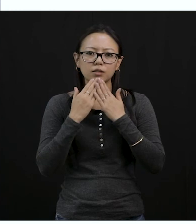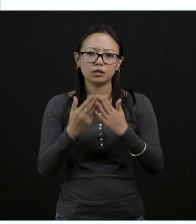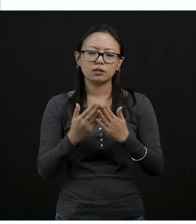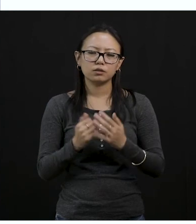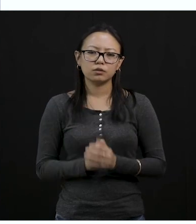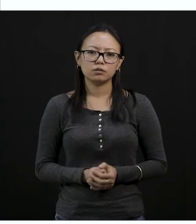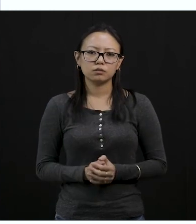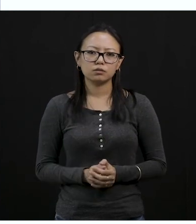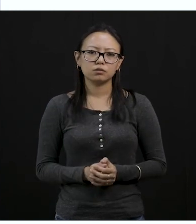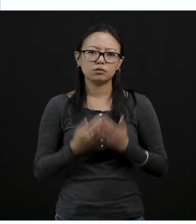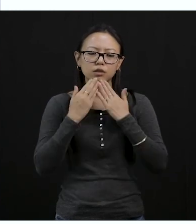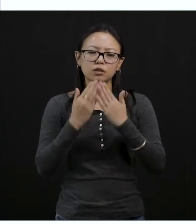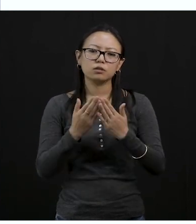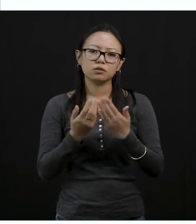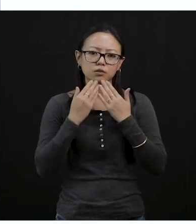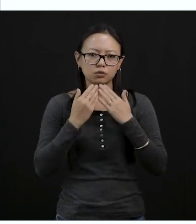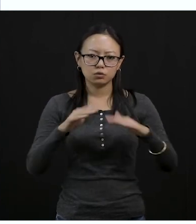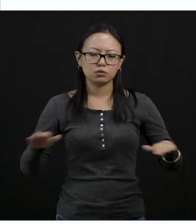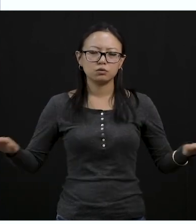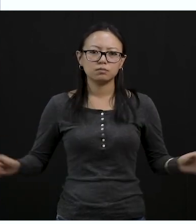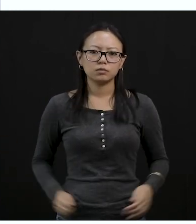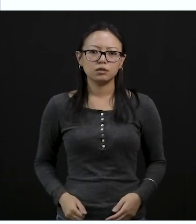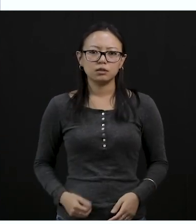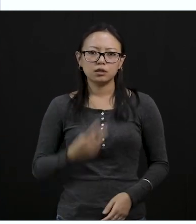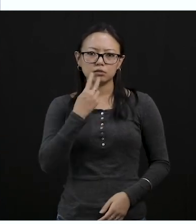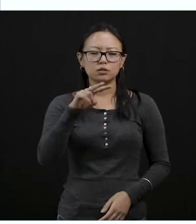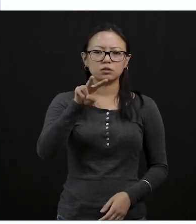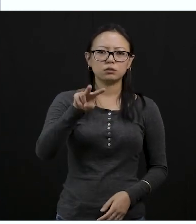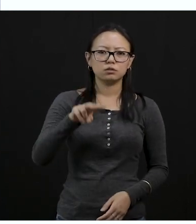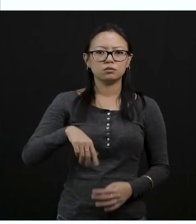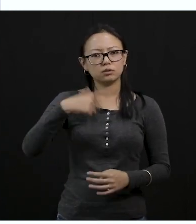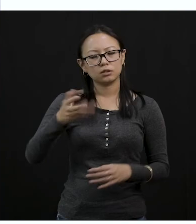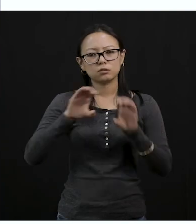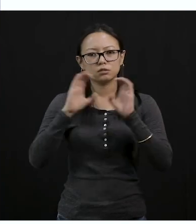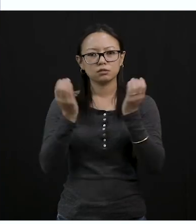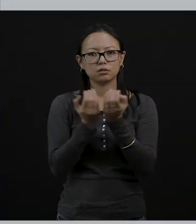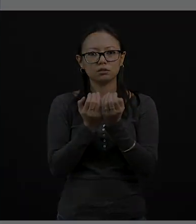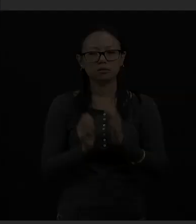very much, my dear students. I'm going to see you again with a new topic.